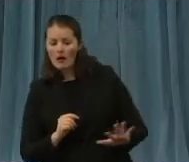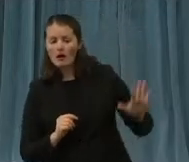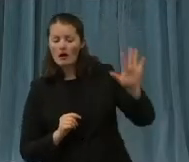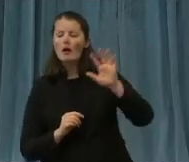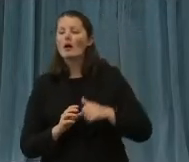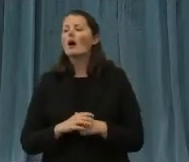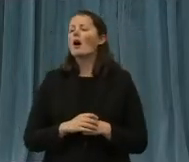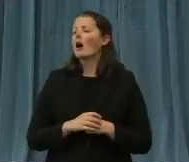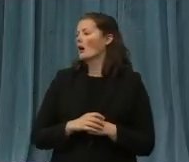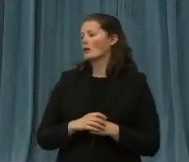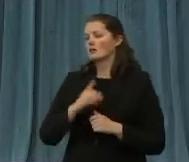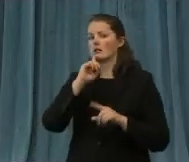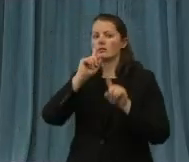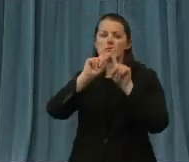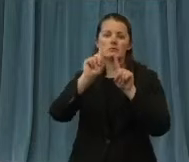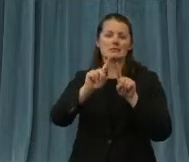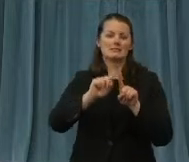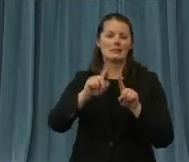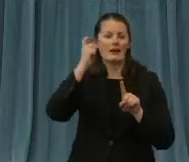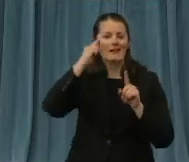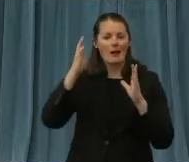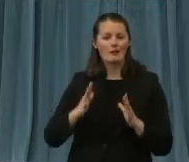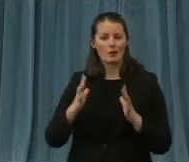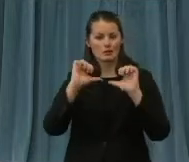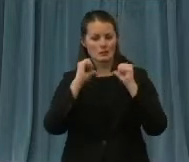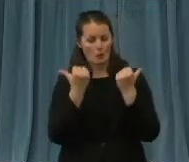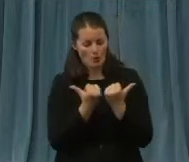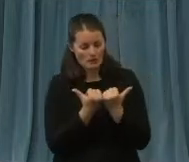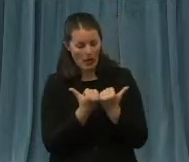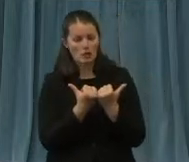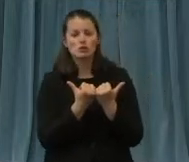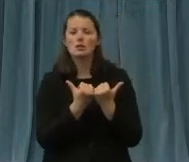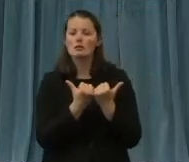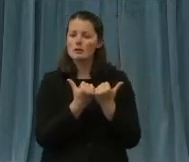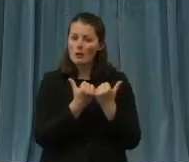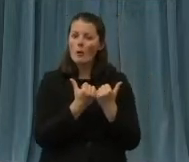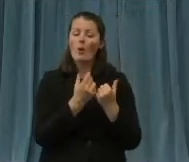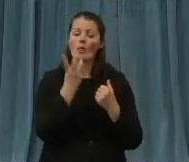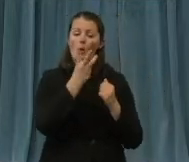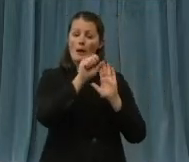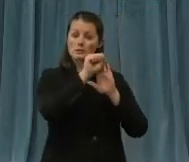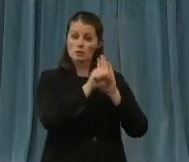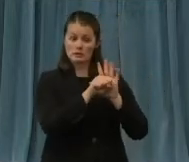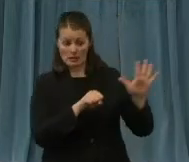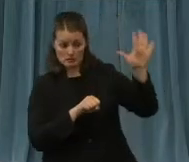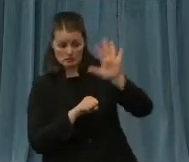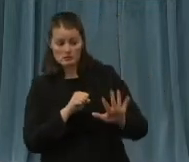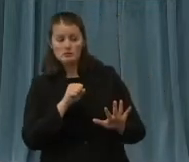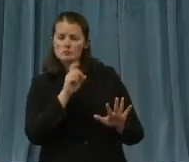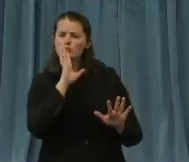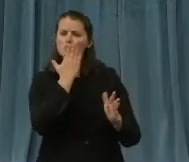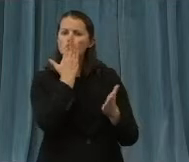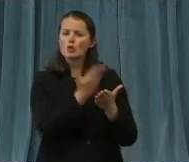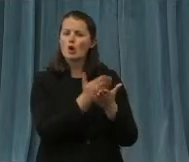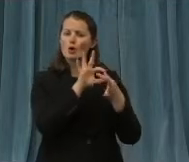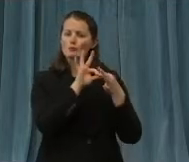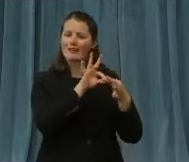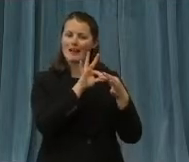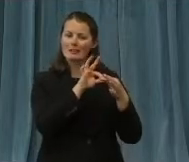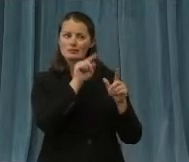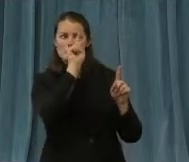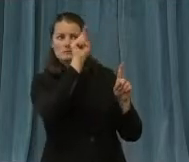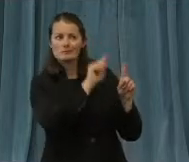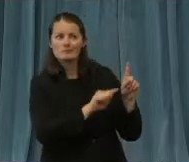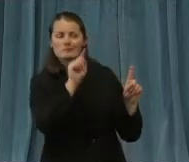the National Governors Association. Our proximity, we've all got really good relationships and communicate